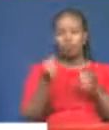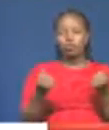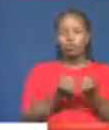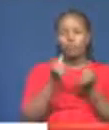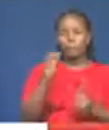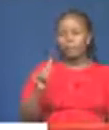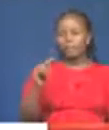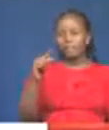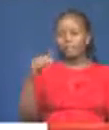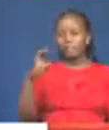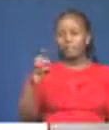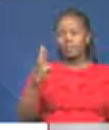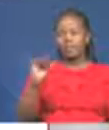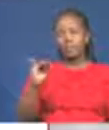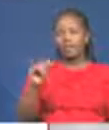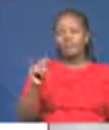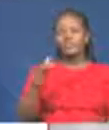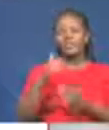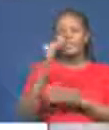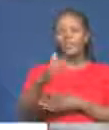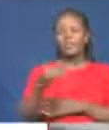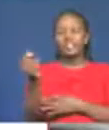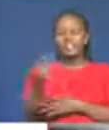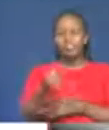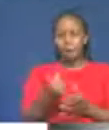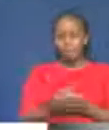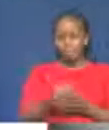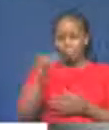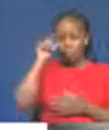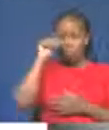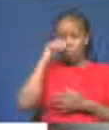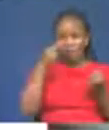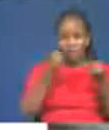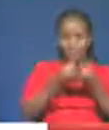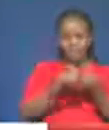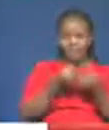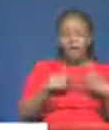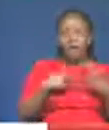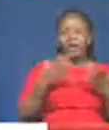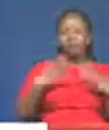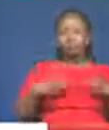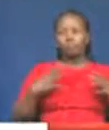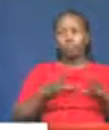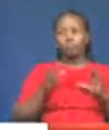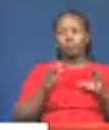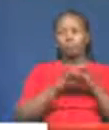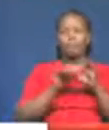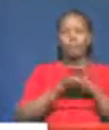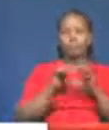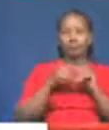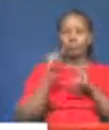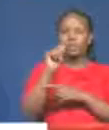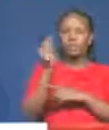in November, that is next month. The Mombasa Open has brought together players from Kenya and neighboring countries. The Mombasa Open Chess